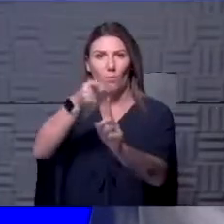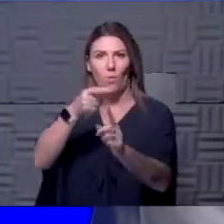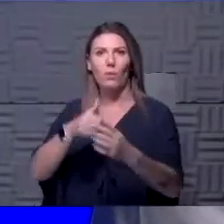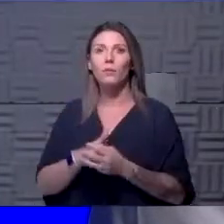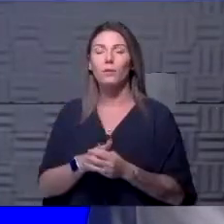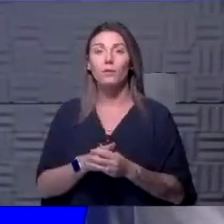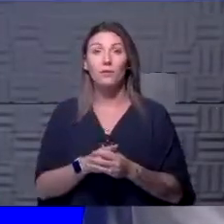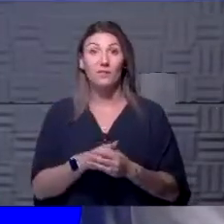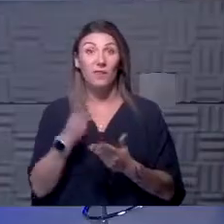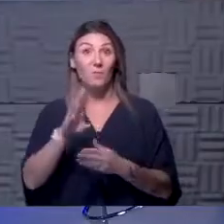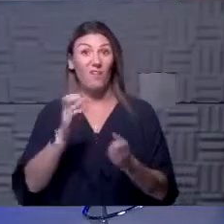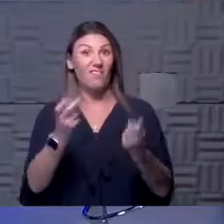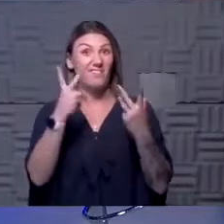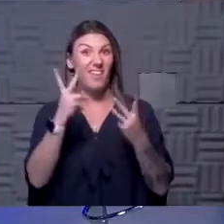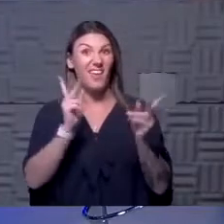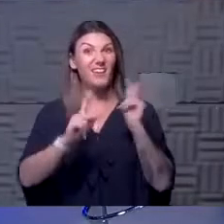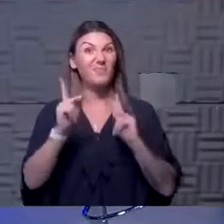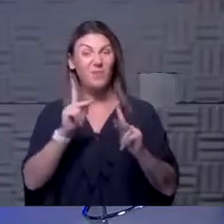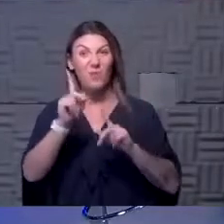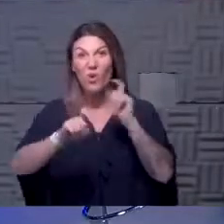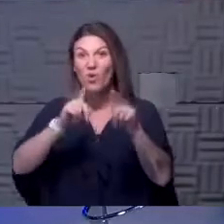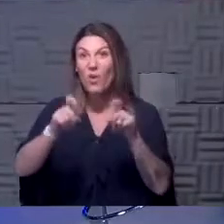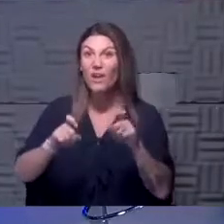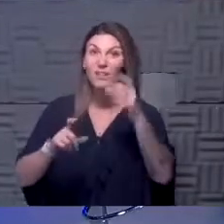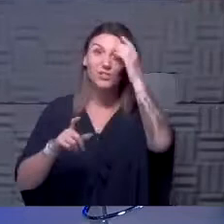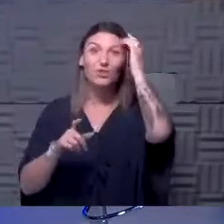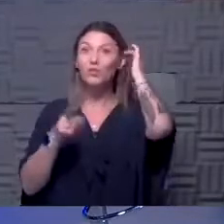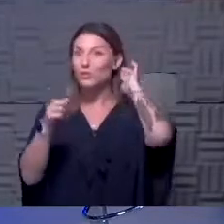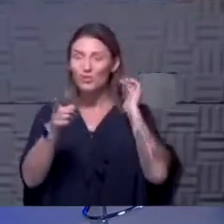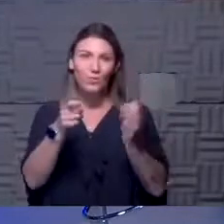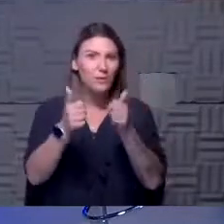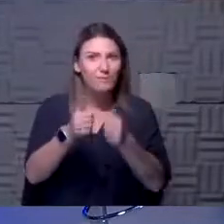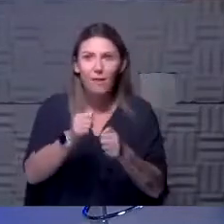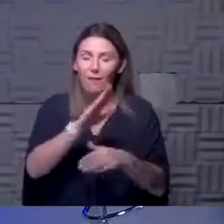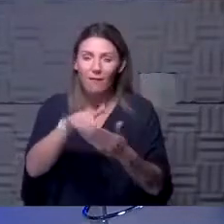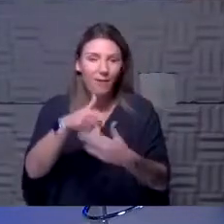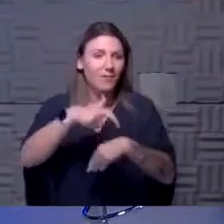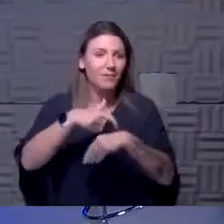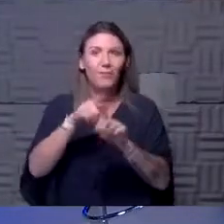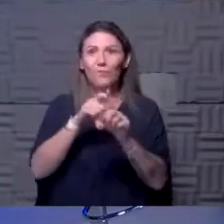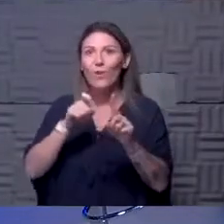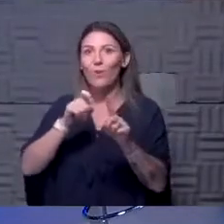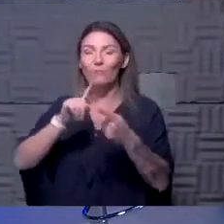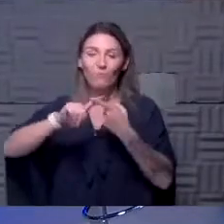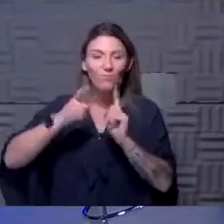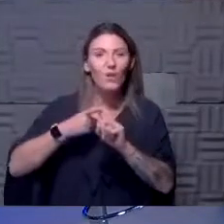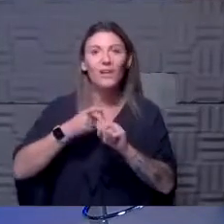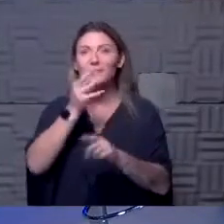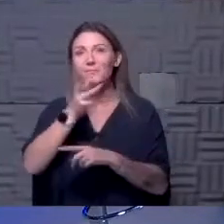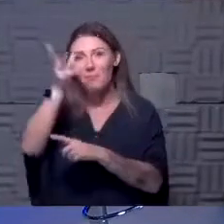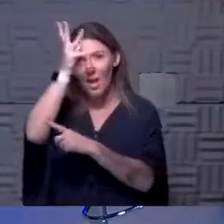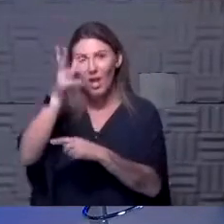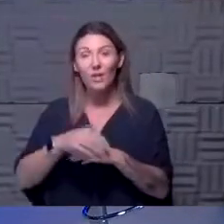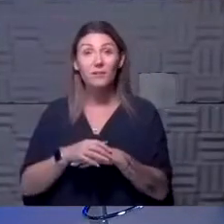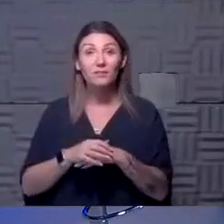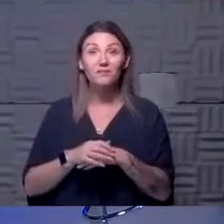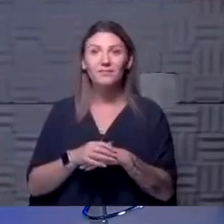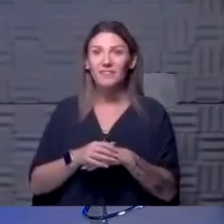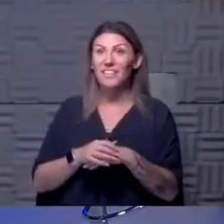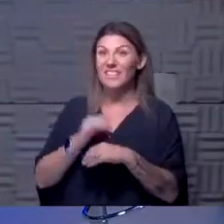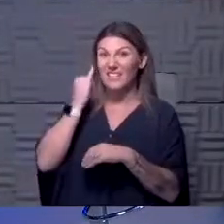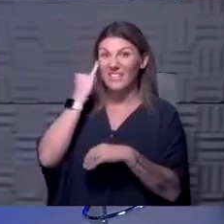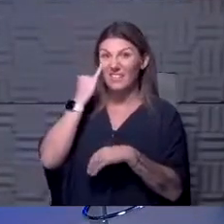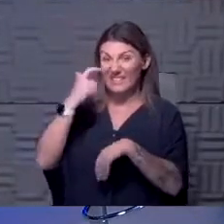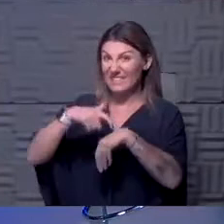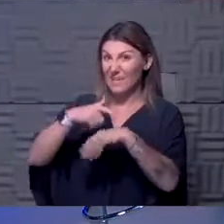you brought up. I bet you both get a lot of questions from you guys. I know you get texted all the time from friends and parents and they want to know. So all right, if we have time at the end, I'd like